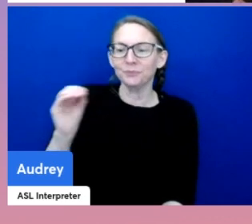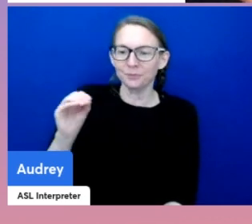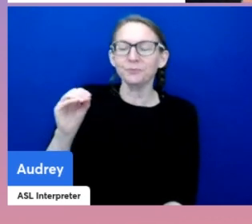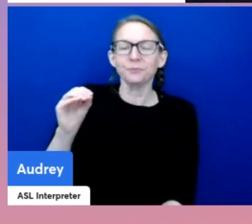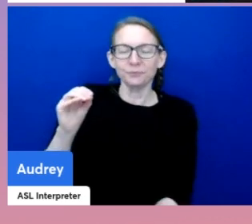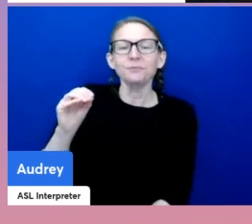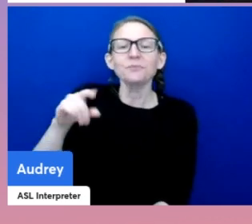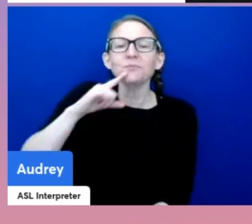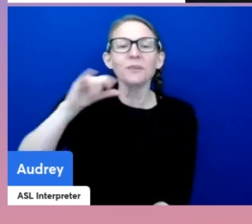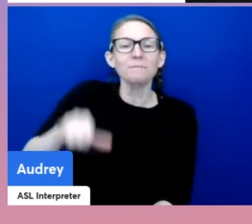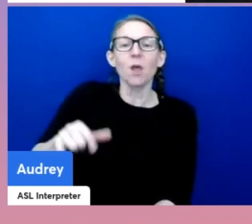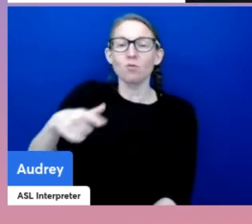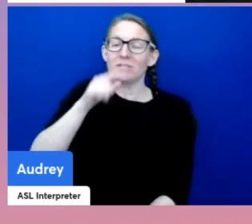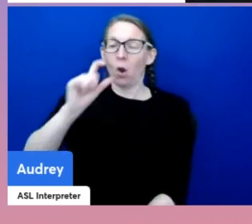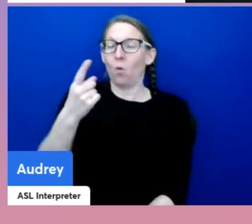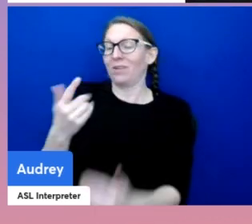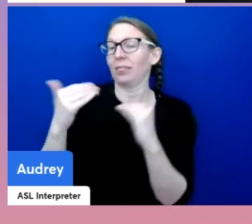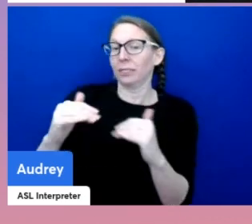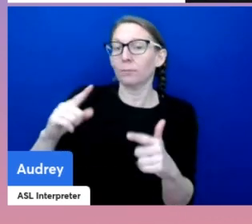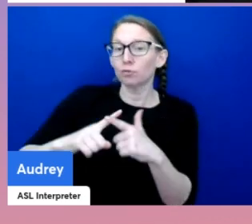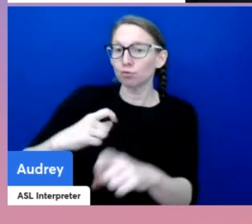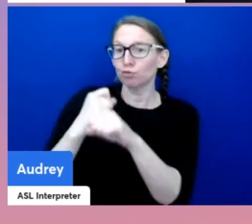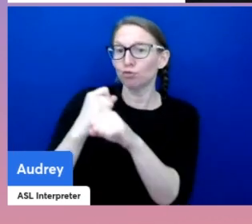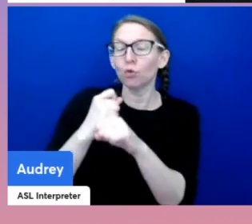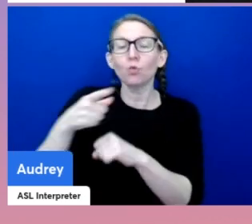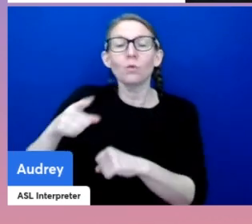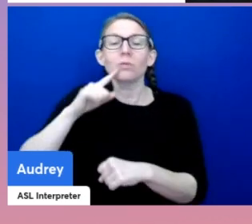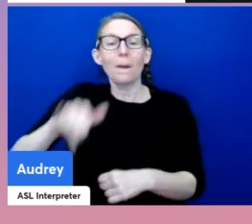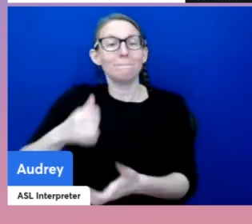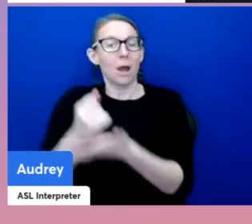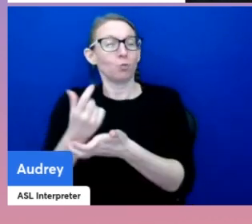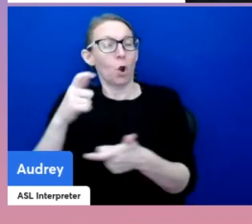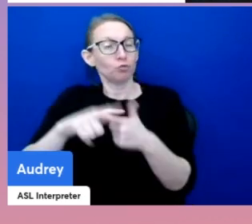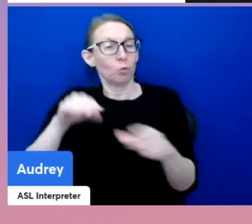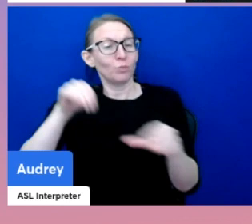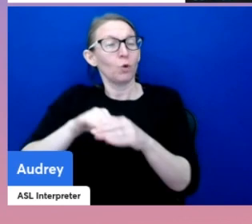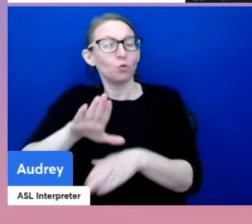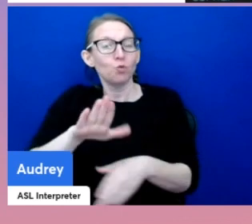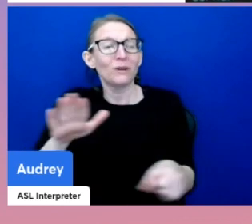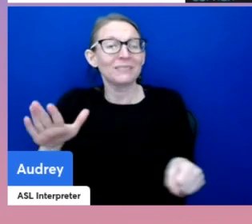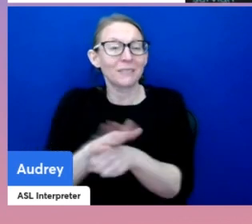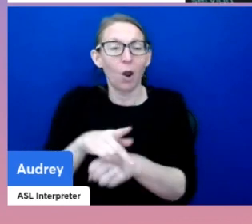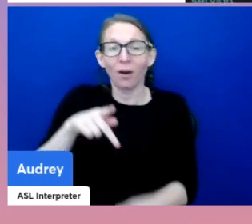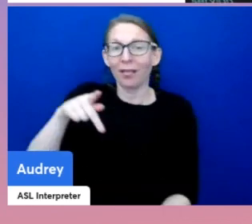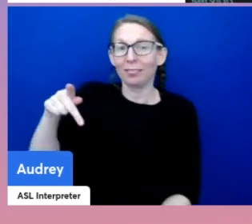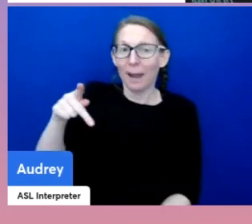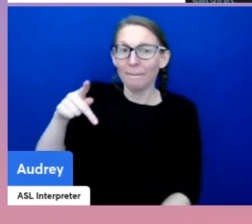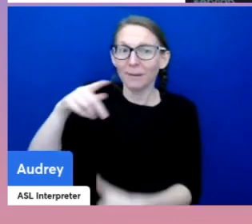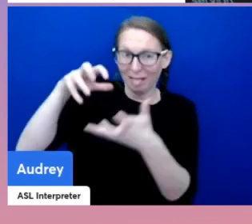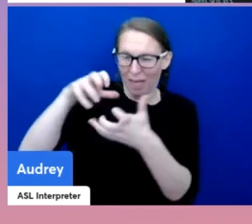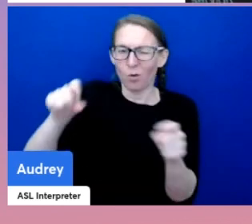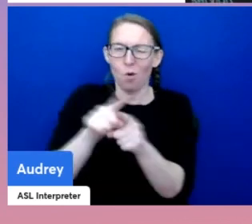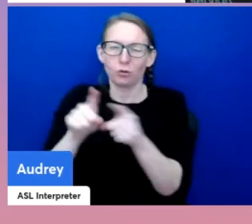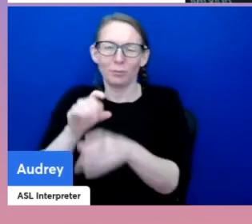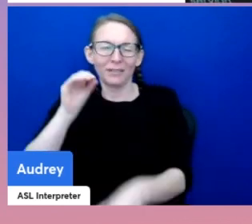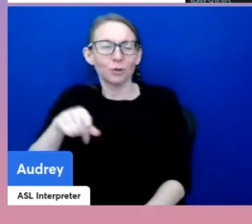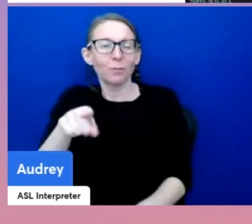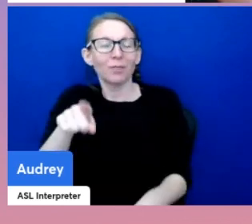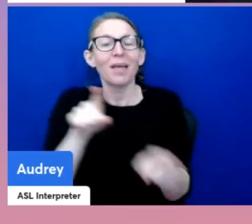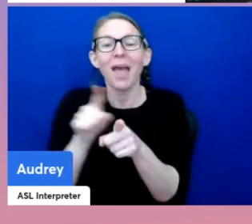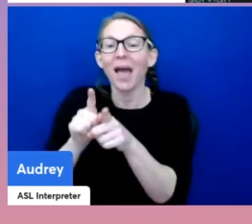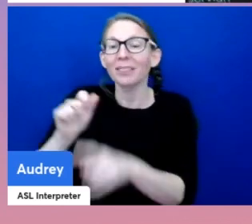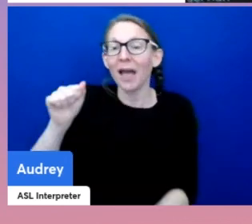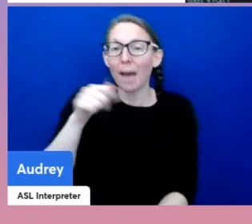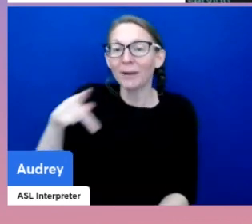be limited to security. Patterns that you want to inject over your entire Lambda cloud estate can also be injected here, like application performance